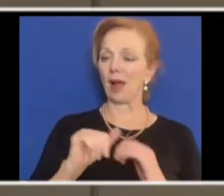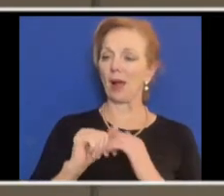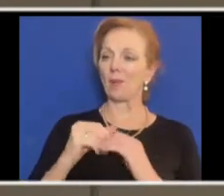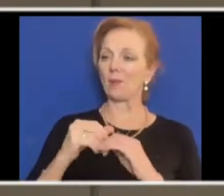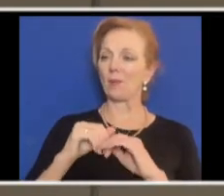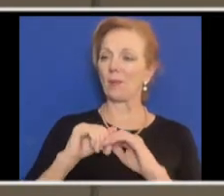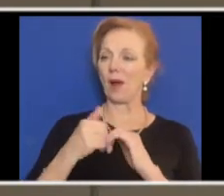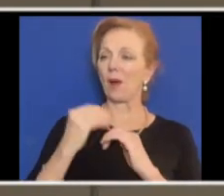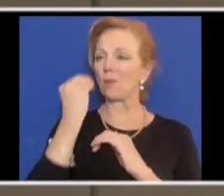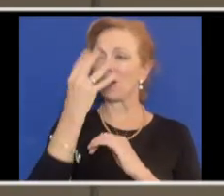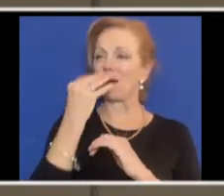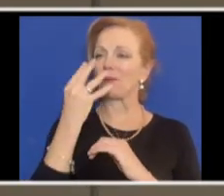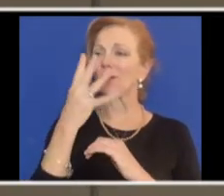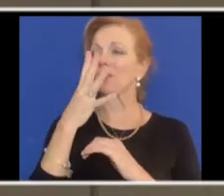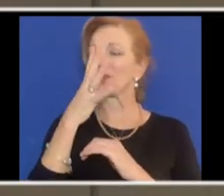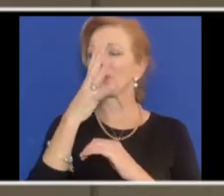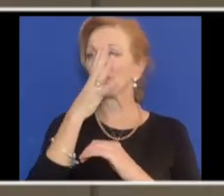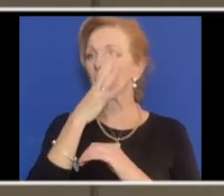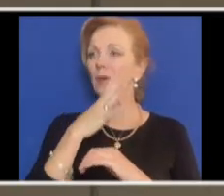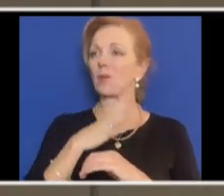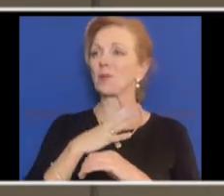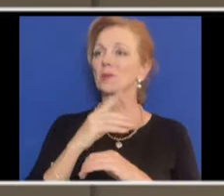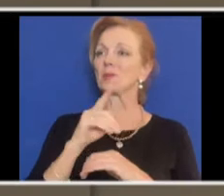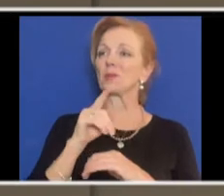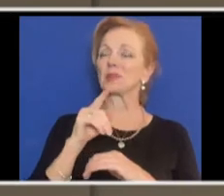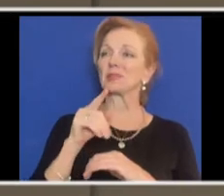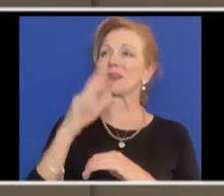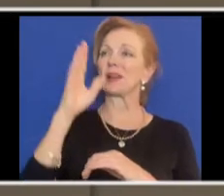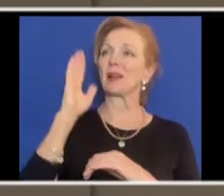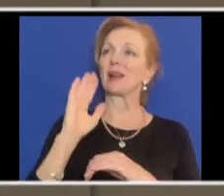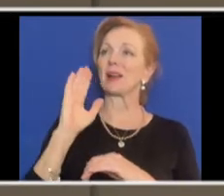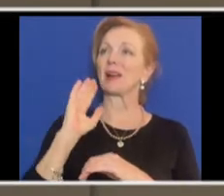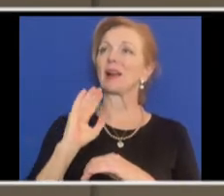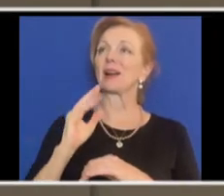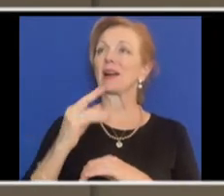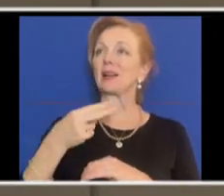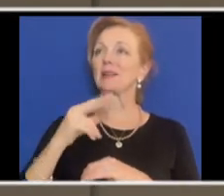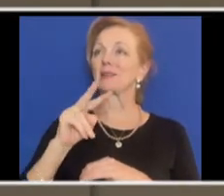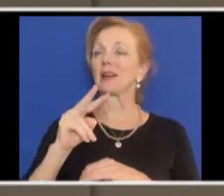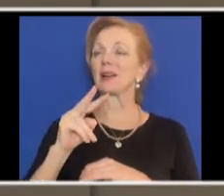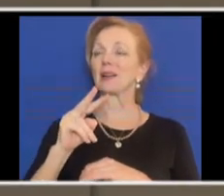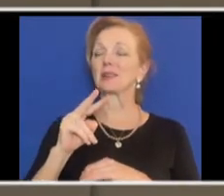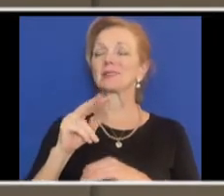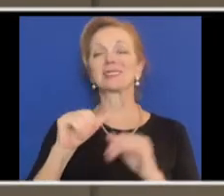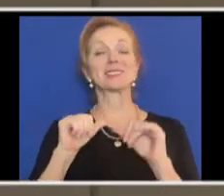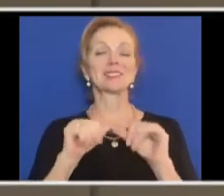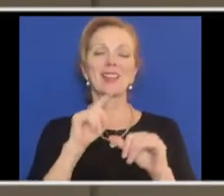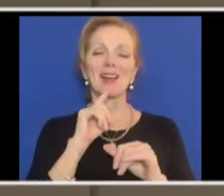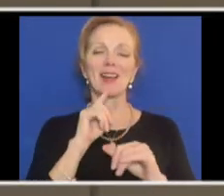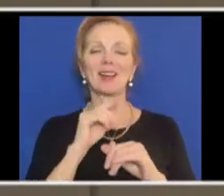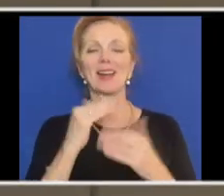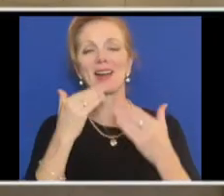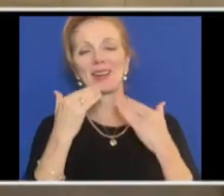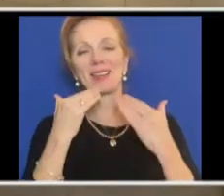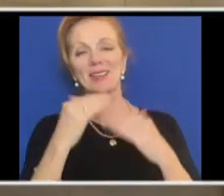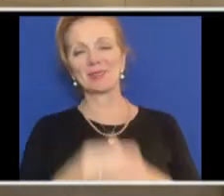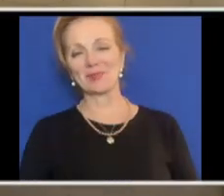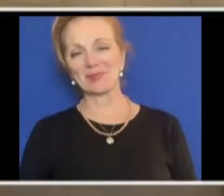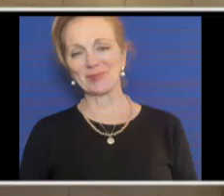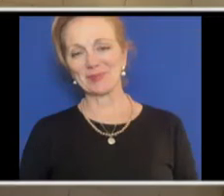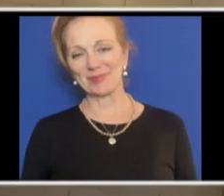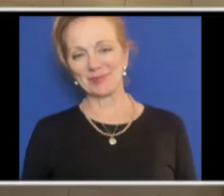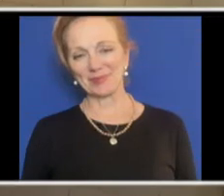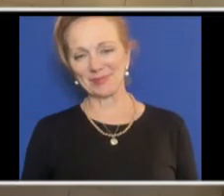ladies used to be in Hidden Valley and living back in the day and still are so that's all thank you that's all I wanted to say